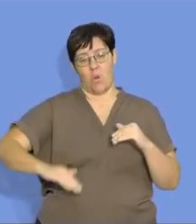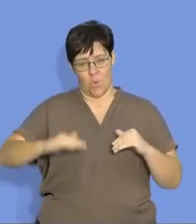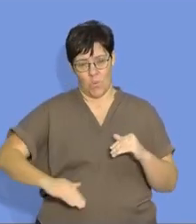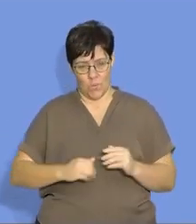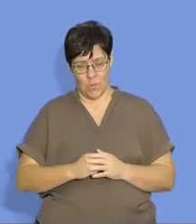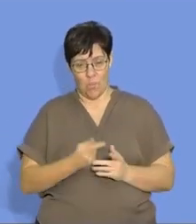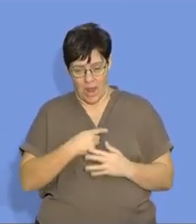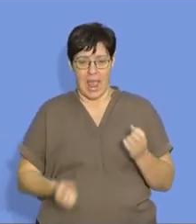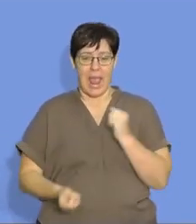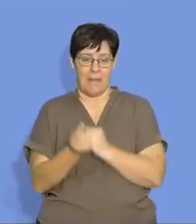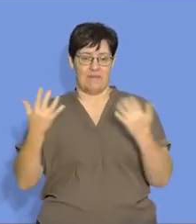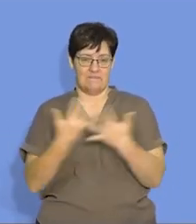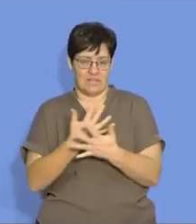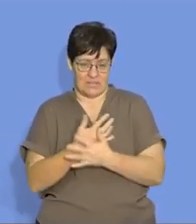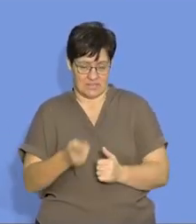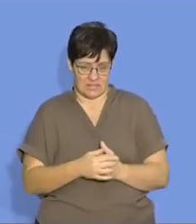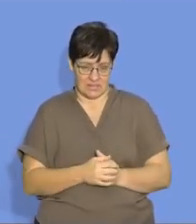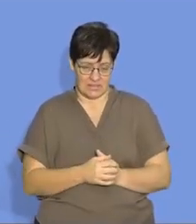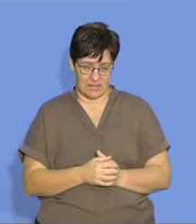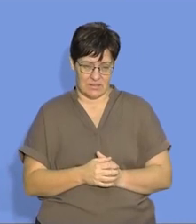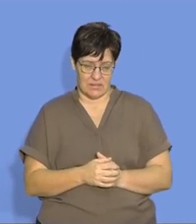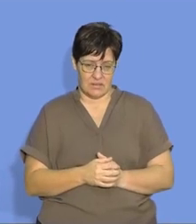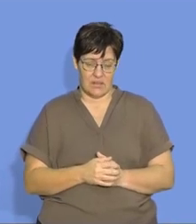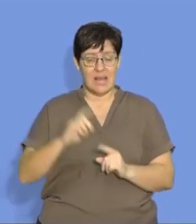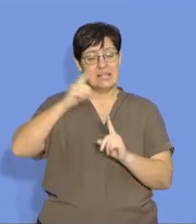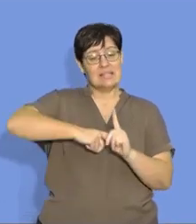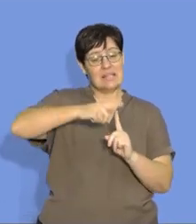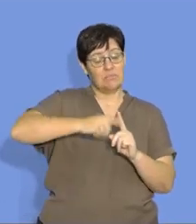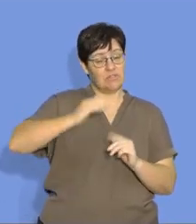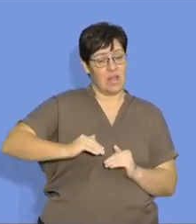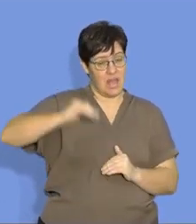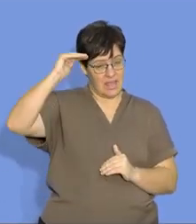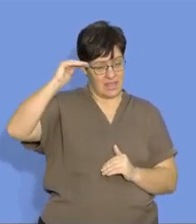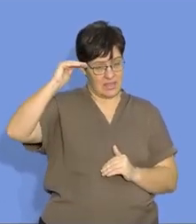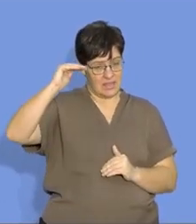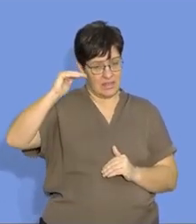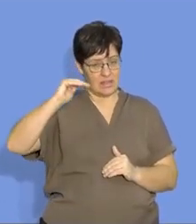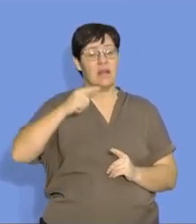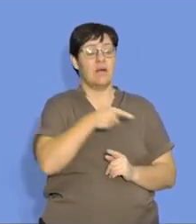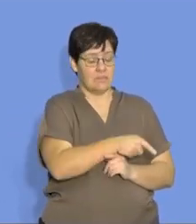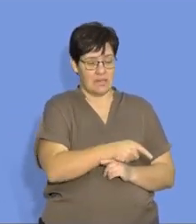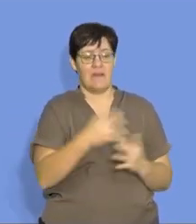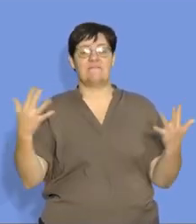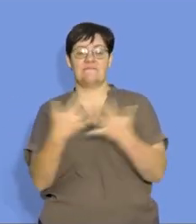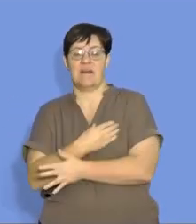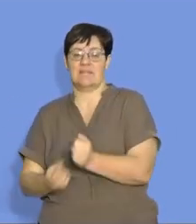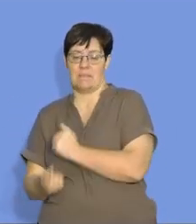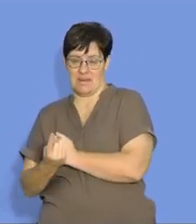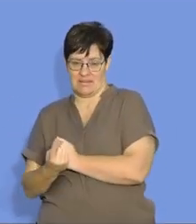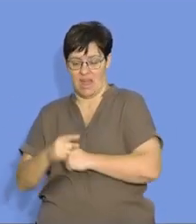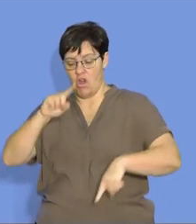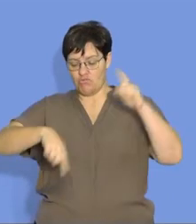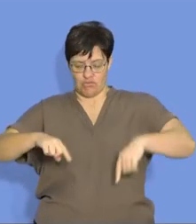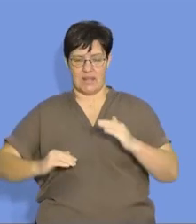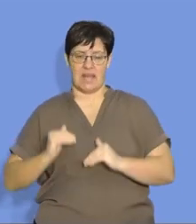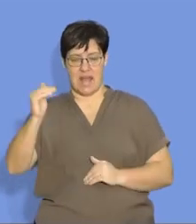or a small time frame that we're talking about. So if your temperature is high, you will have a fast reaction and a